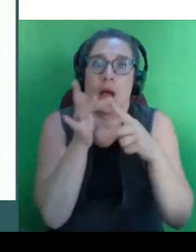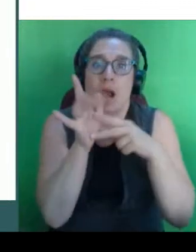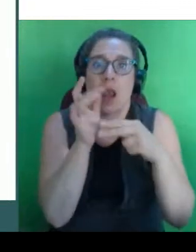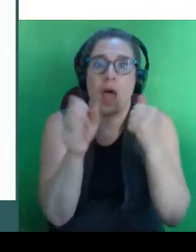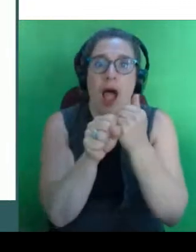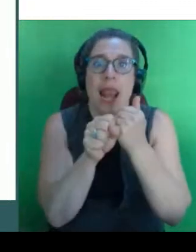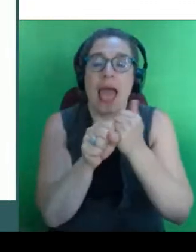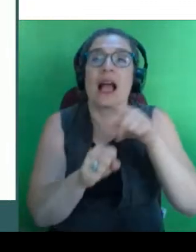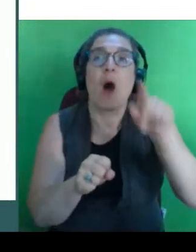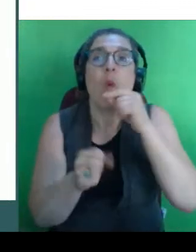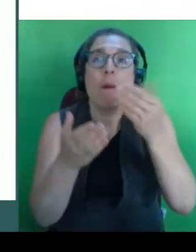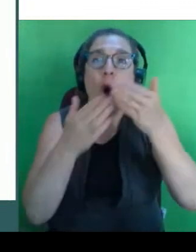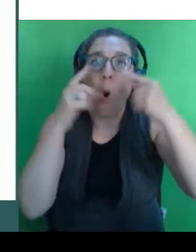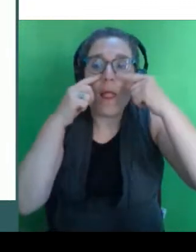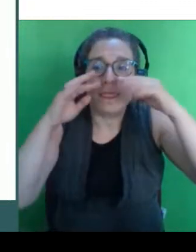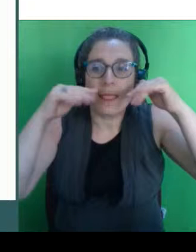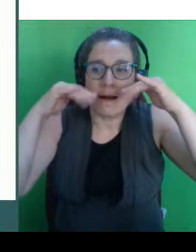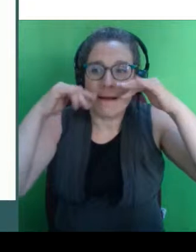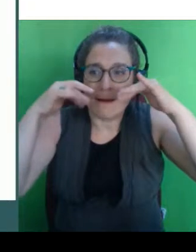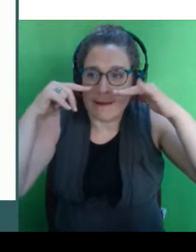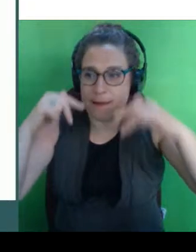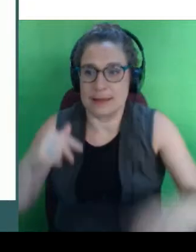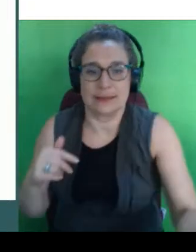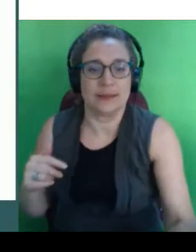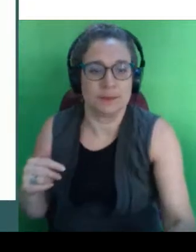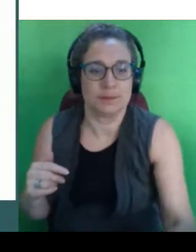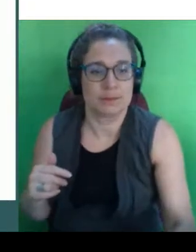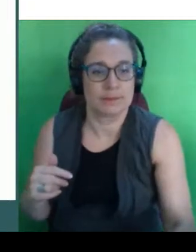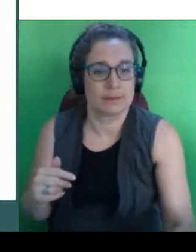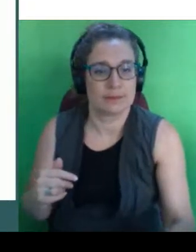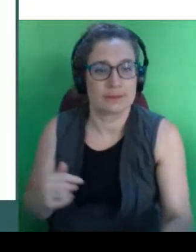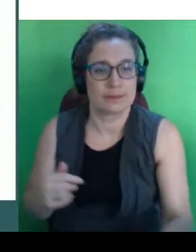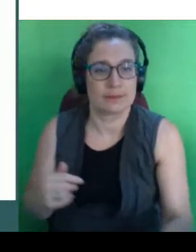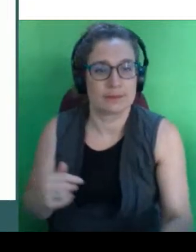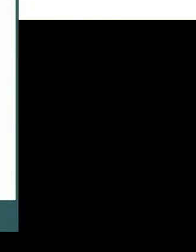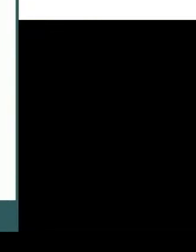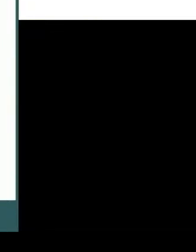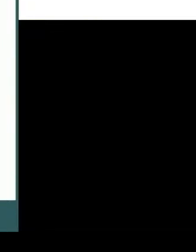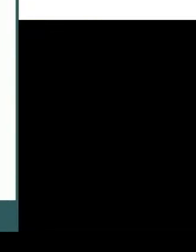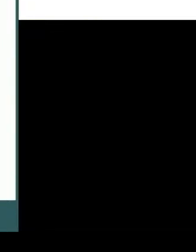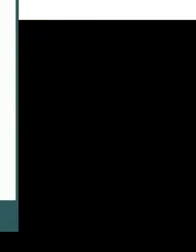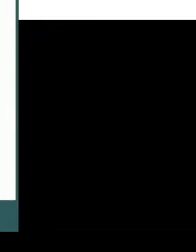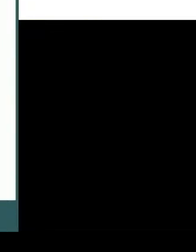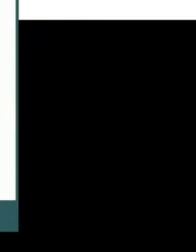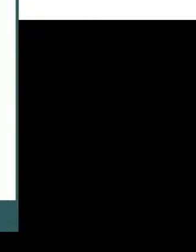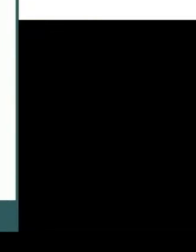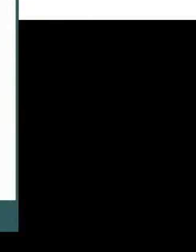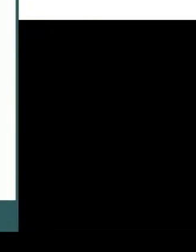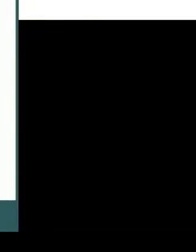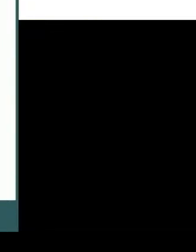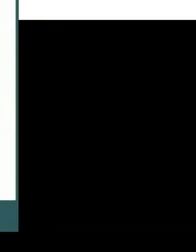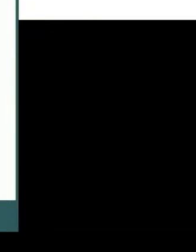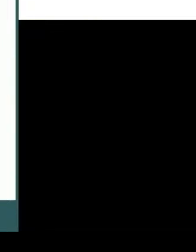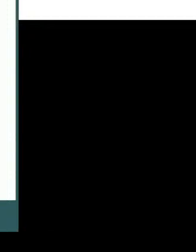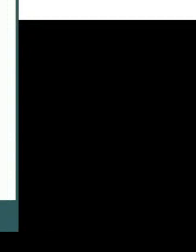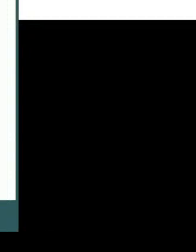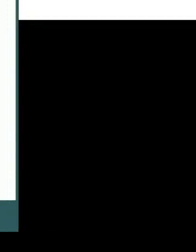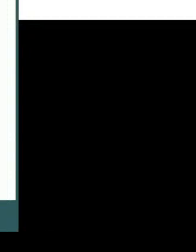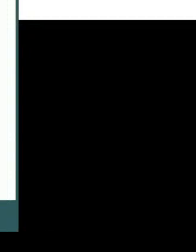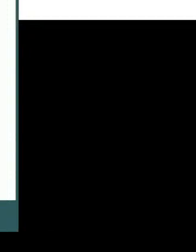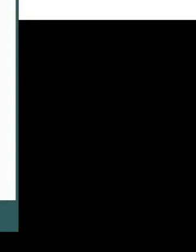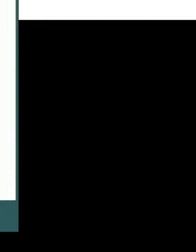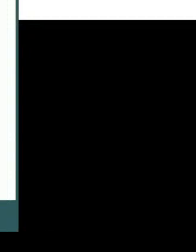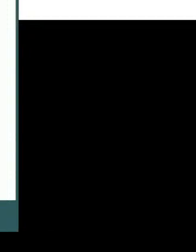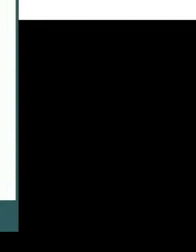over 10 to 20 minutes. That is when it works. Don't sniff it up. Don't spray it on the